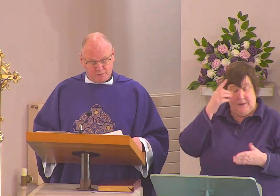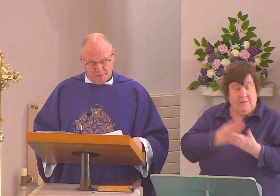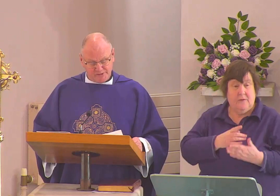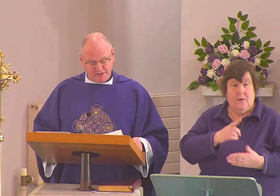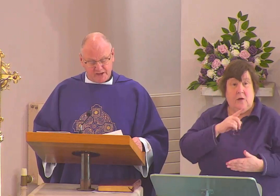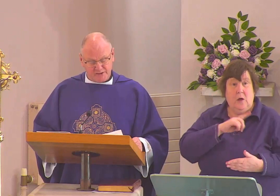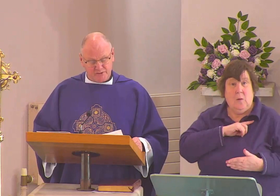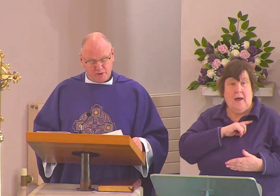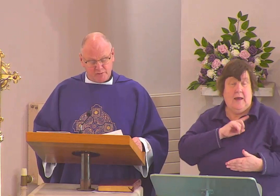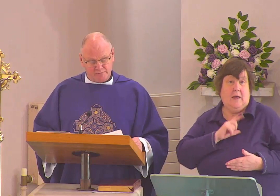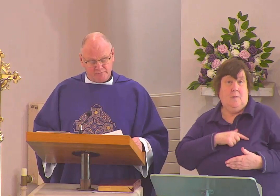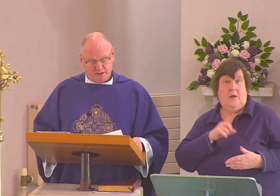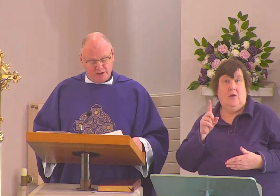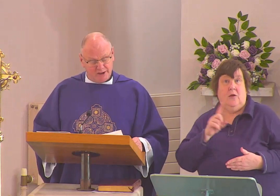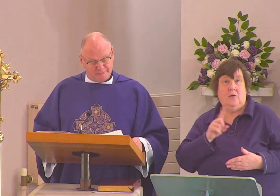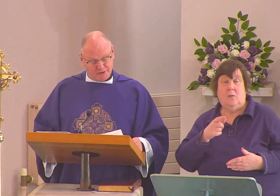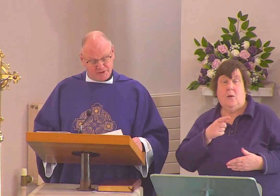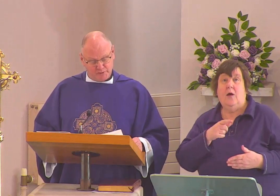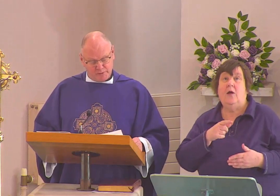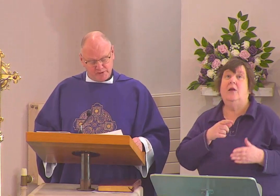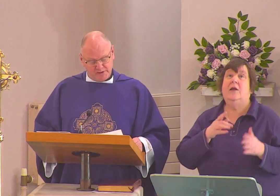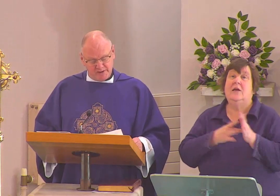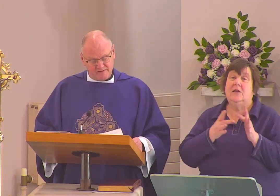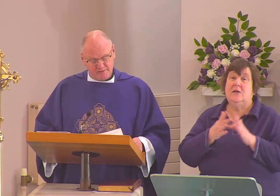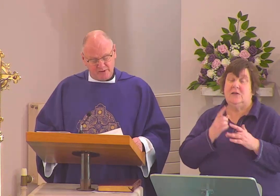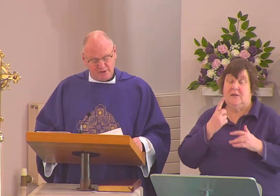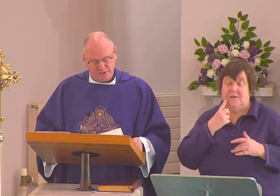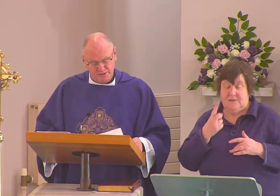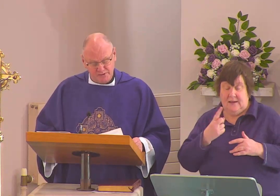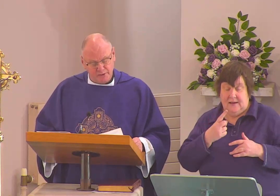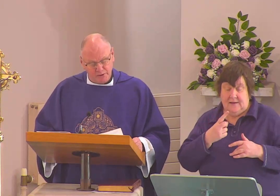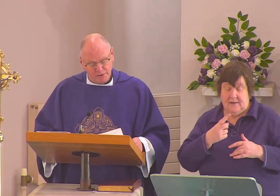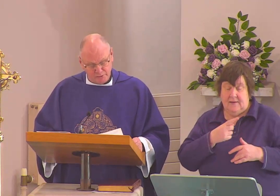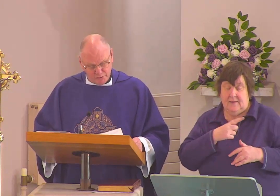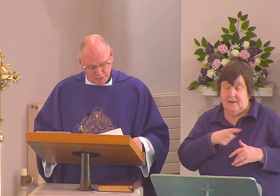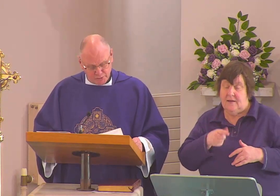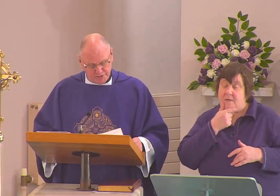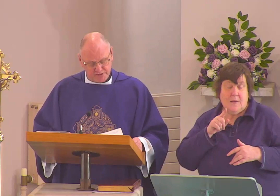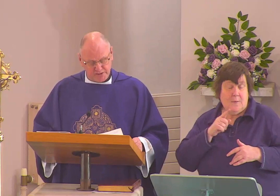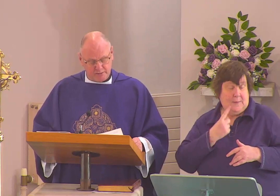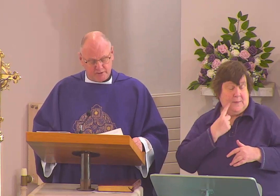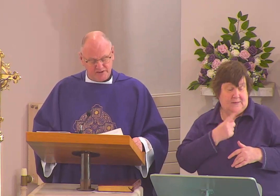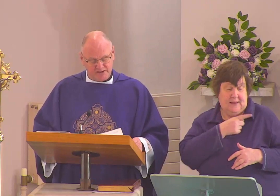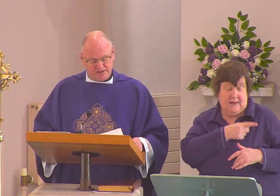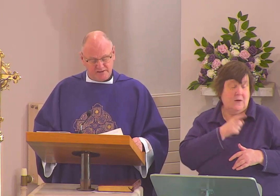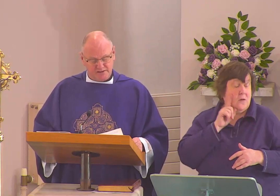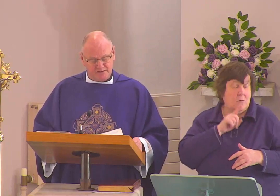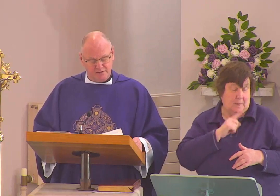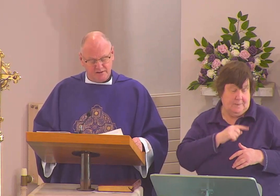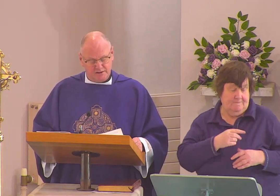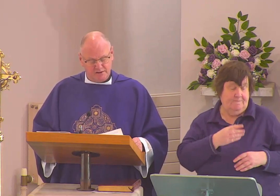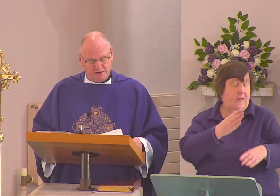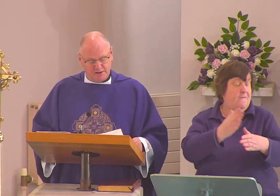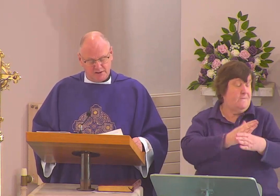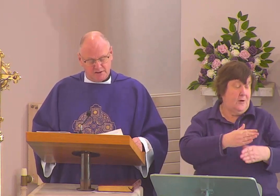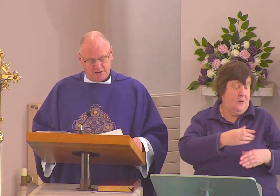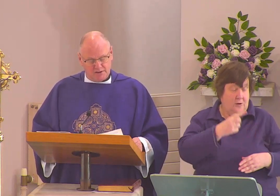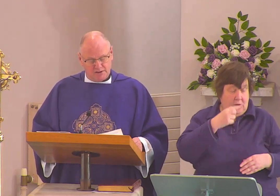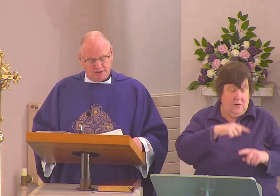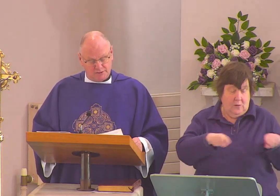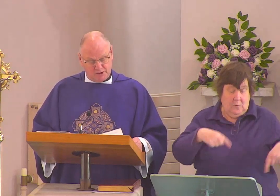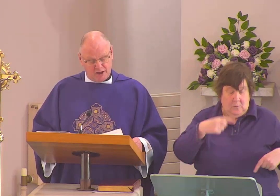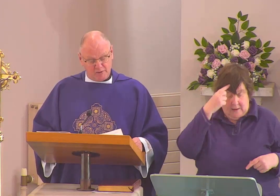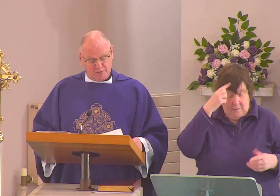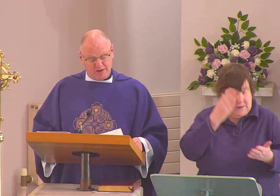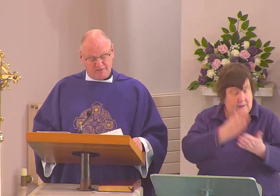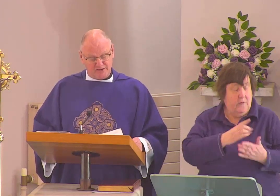The people said to the woman, "At first we believe because of all you told us about Jesus,